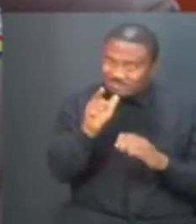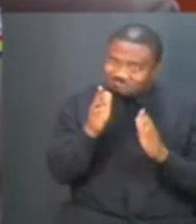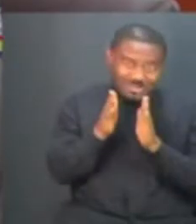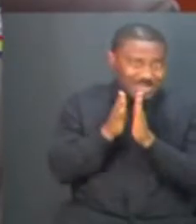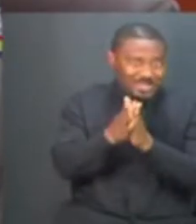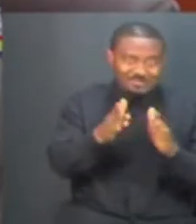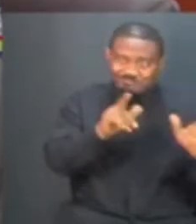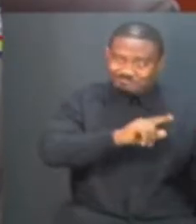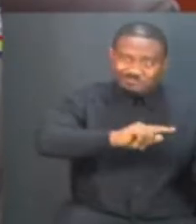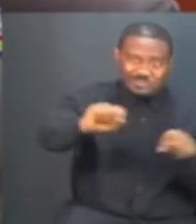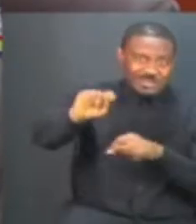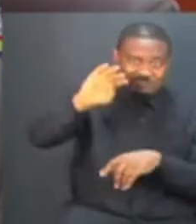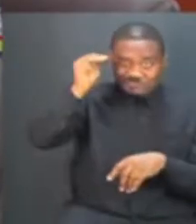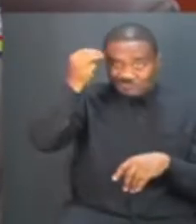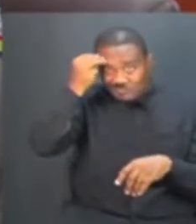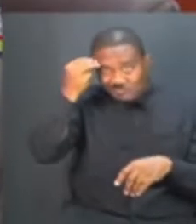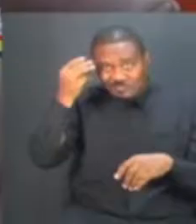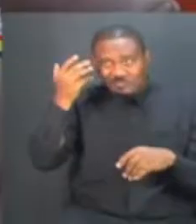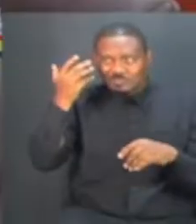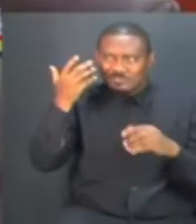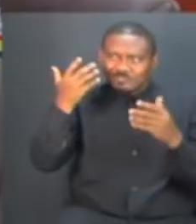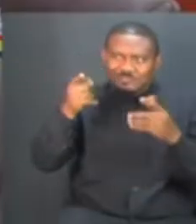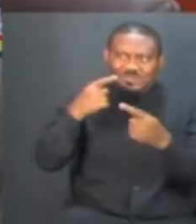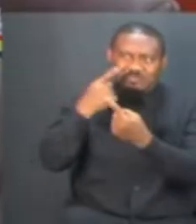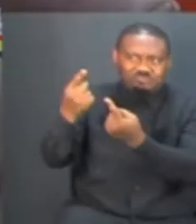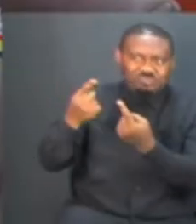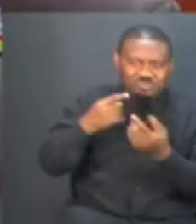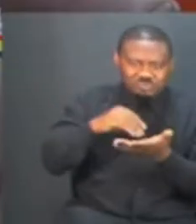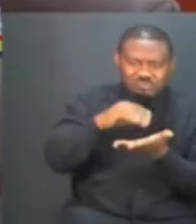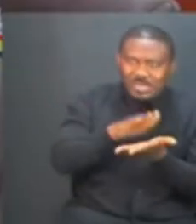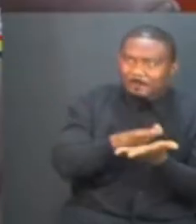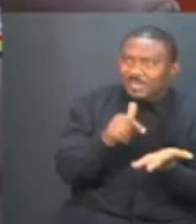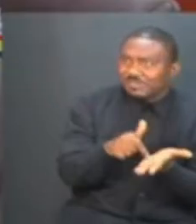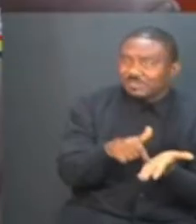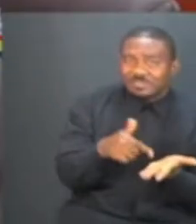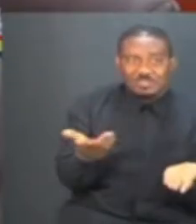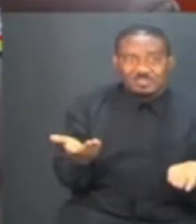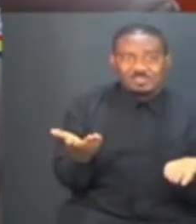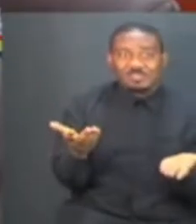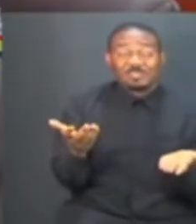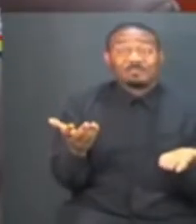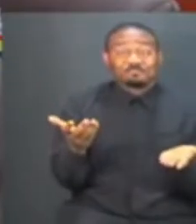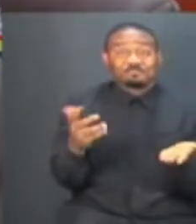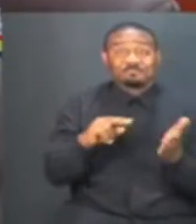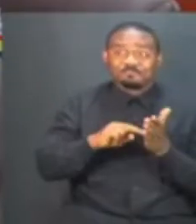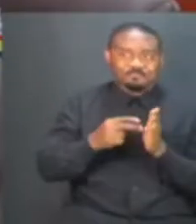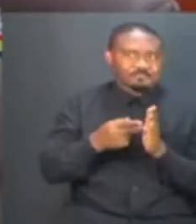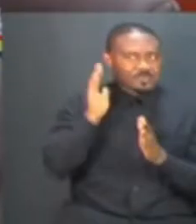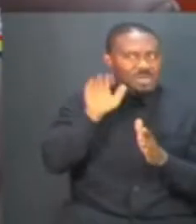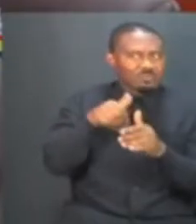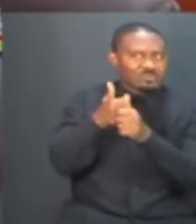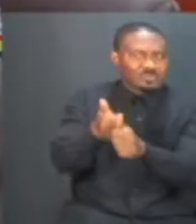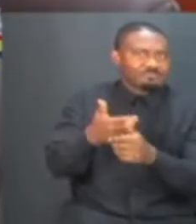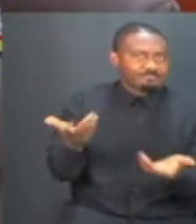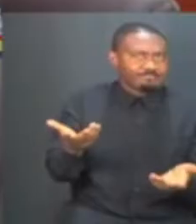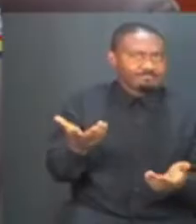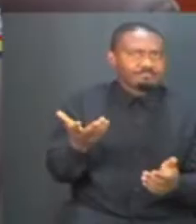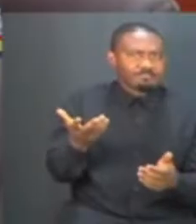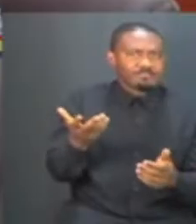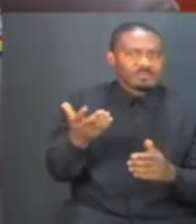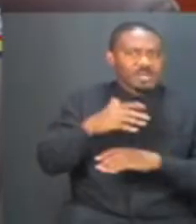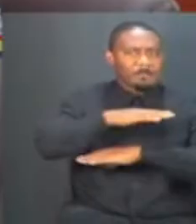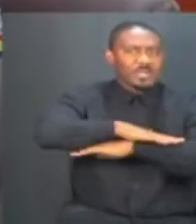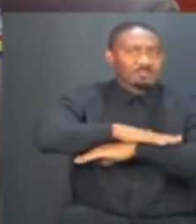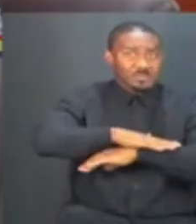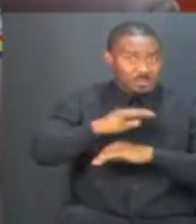ministry. The ministry then responded to the question. So we'll make a follow-up with the table office